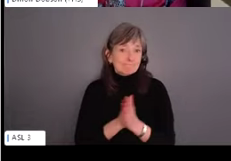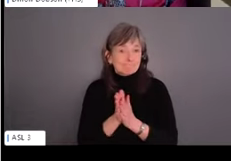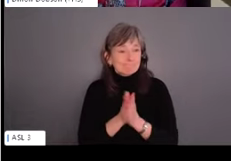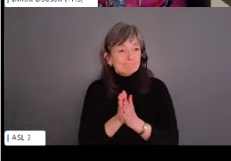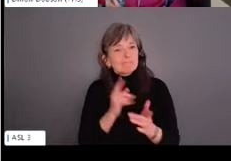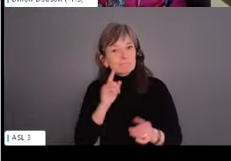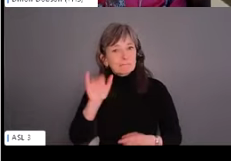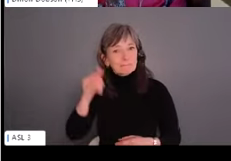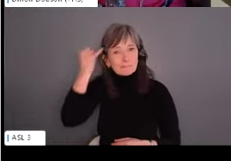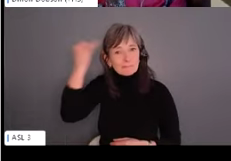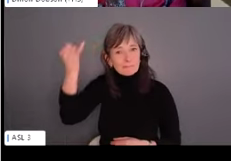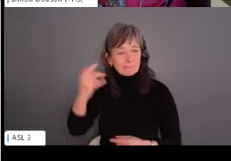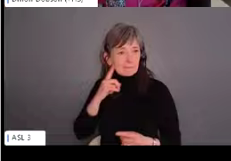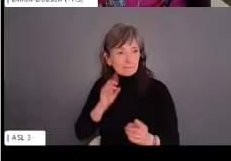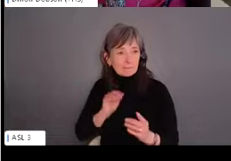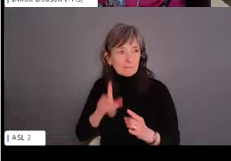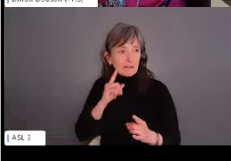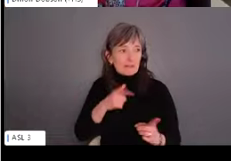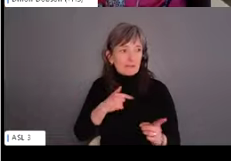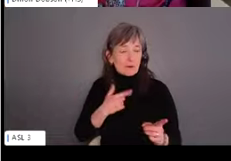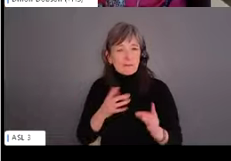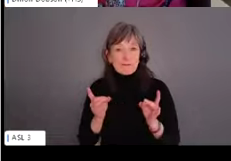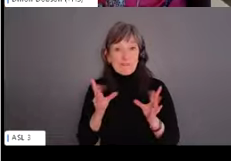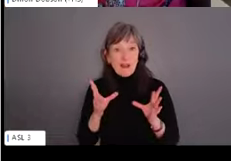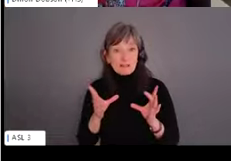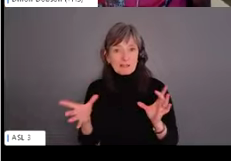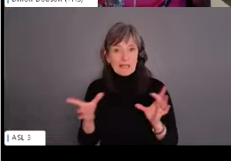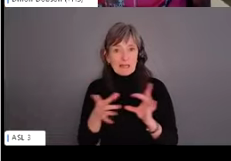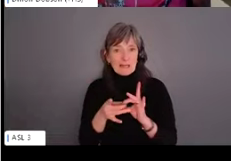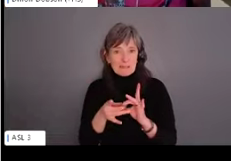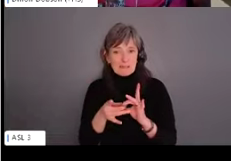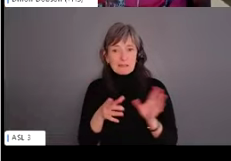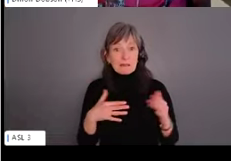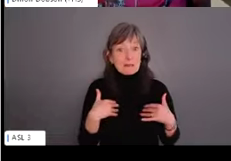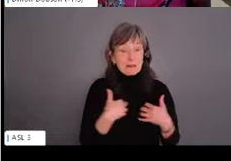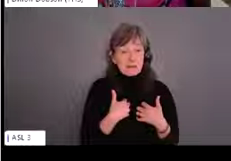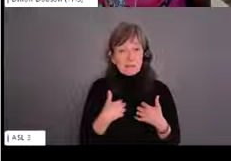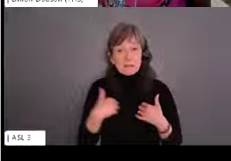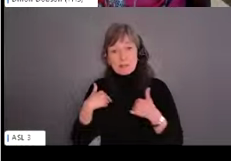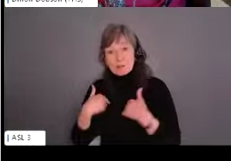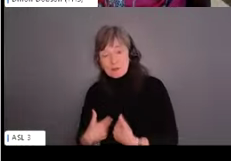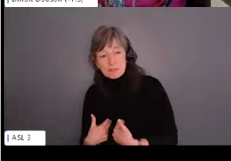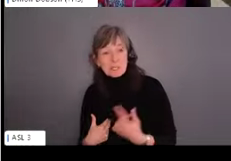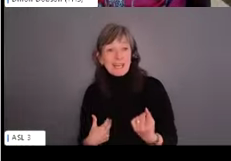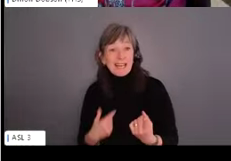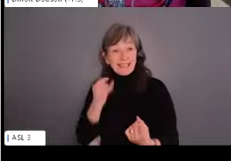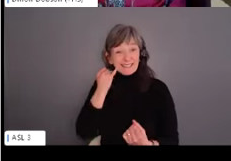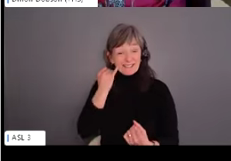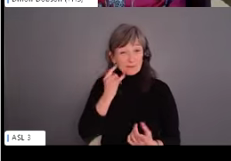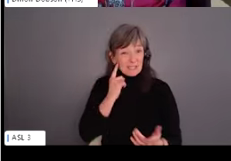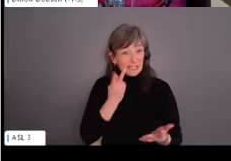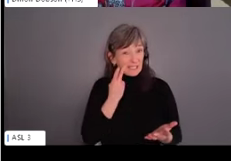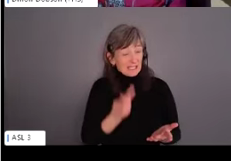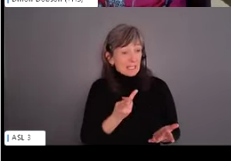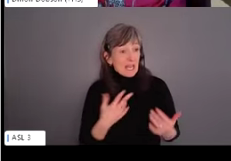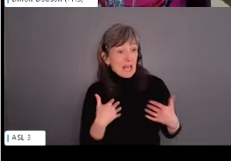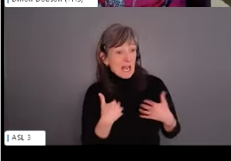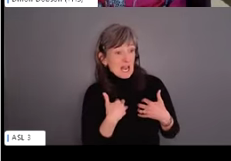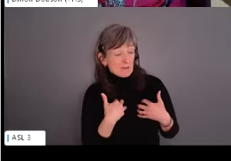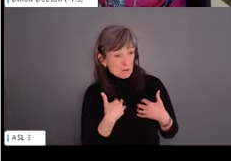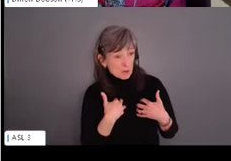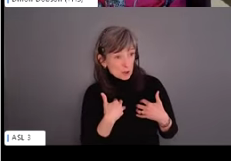or the framework of the violence link. And this really explores how animal cruelty can be a red flag for other forms of abuse that might be